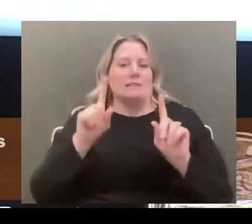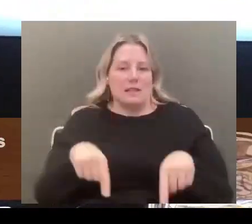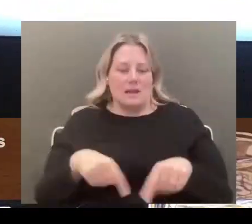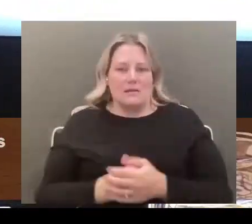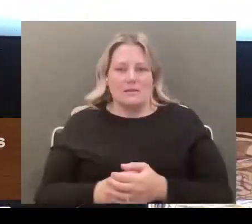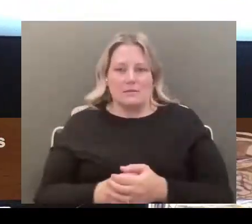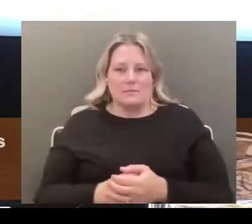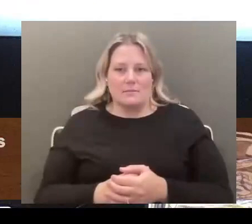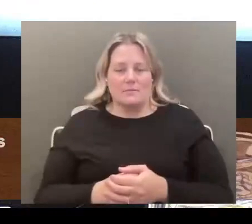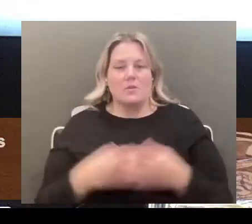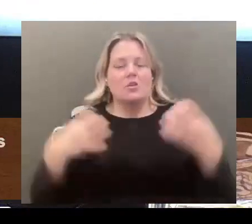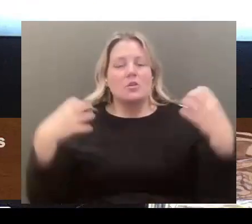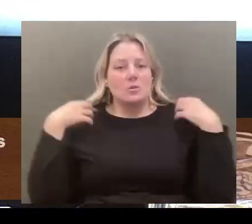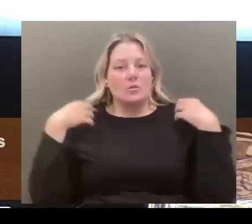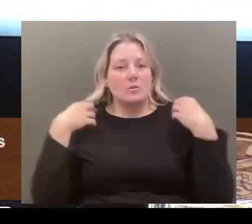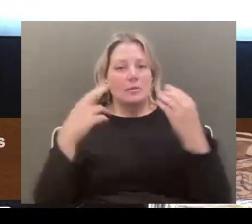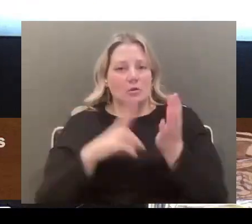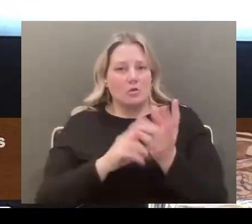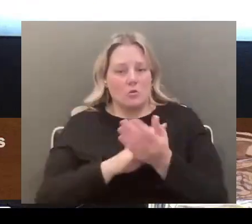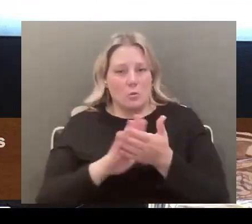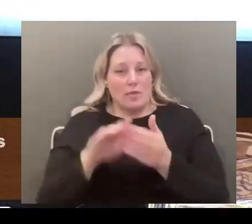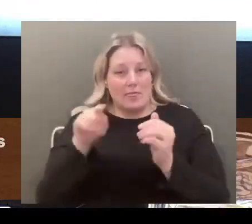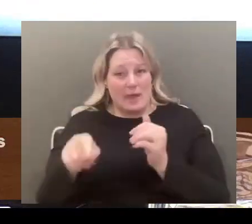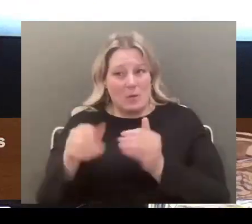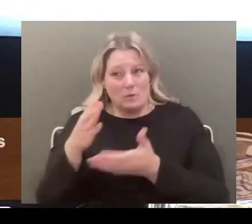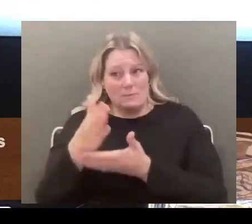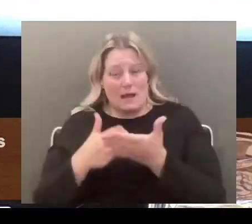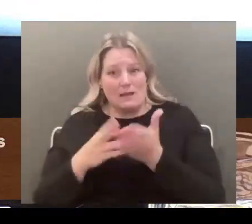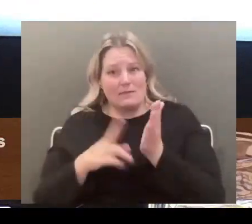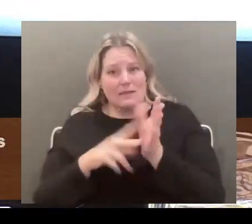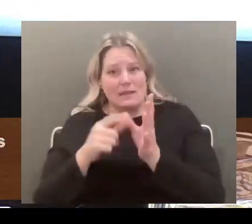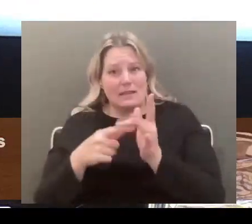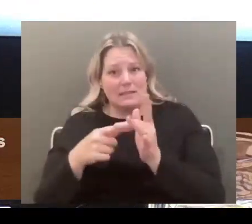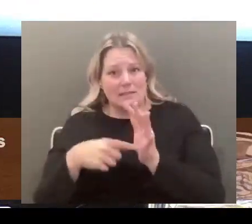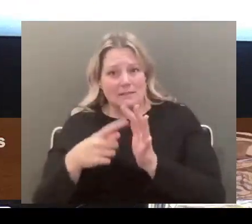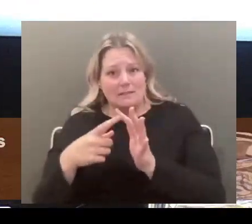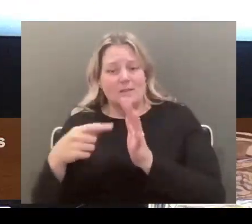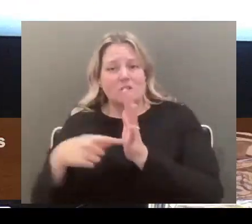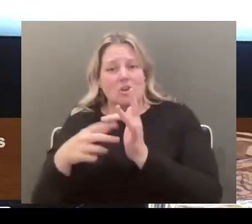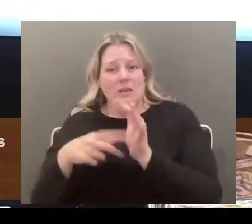native title determination. I believe so. Yes.